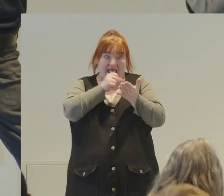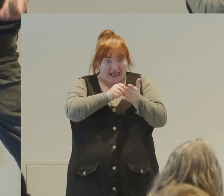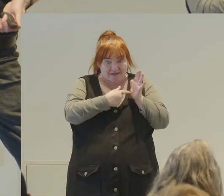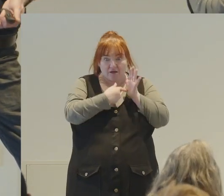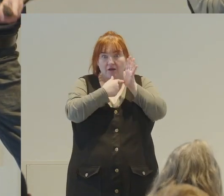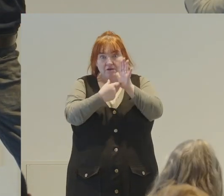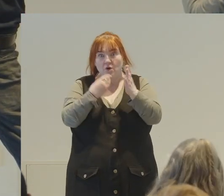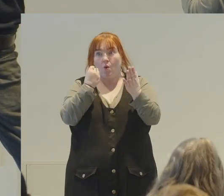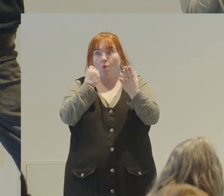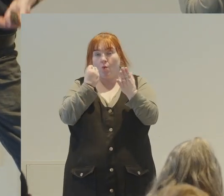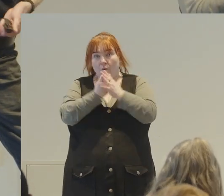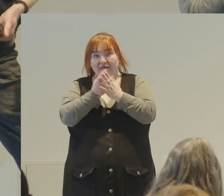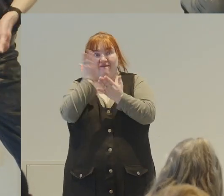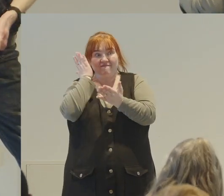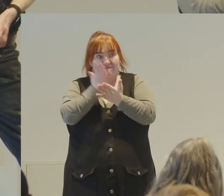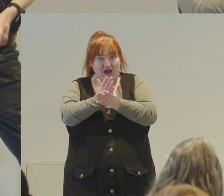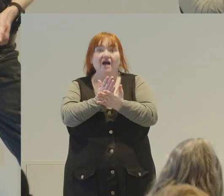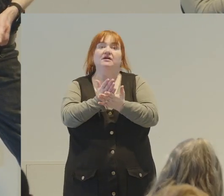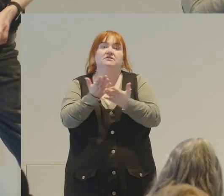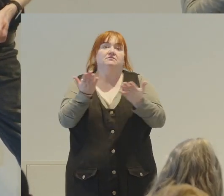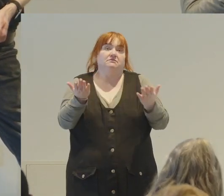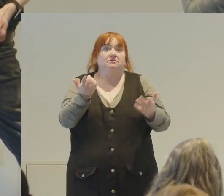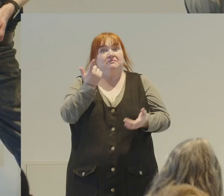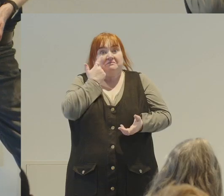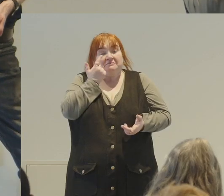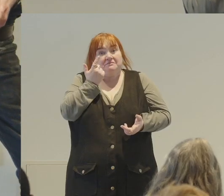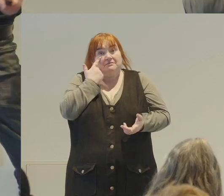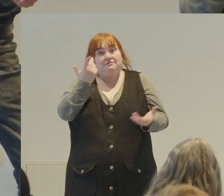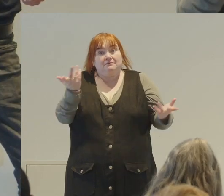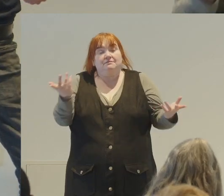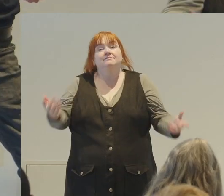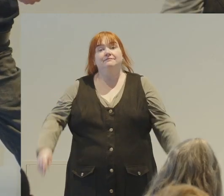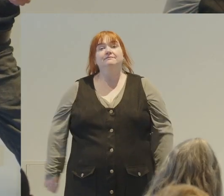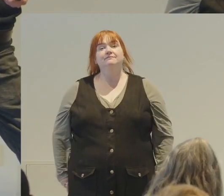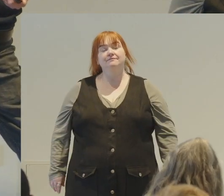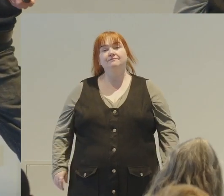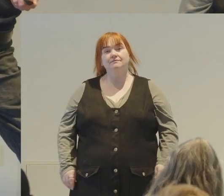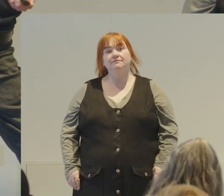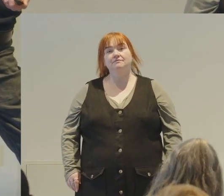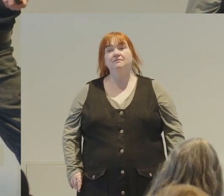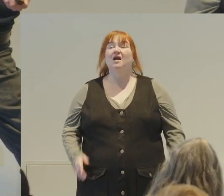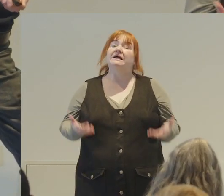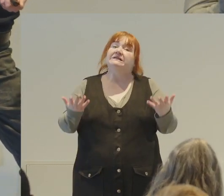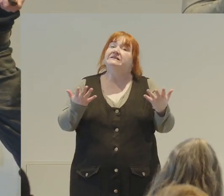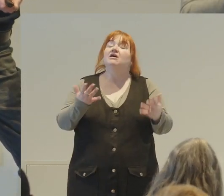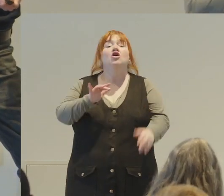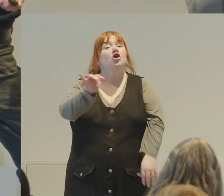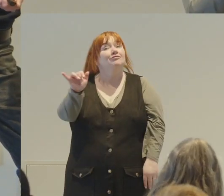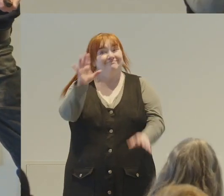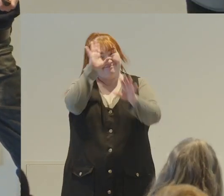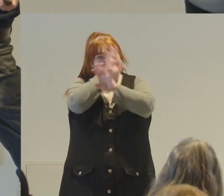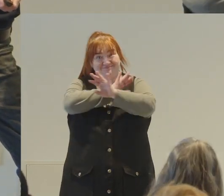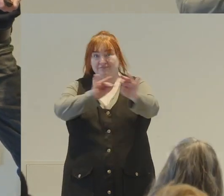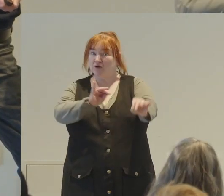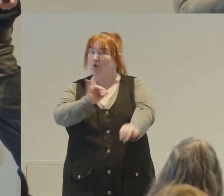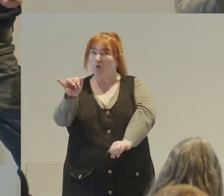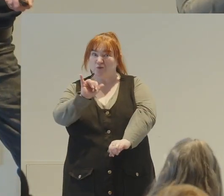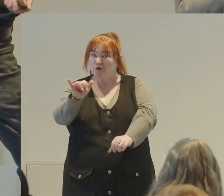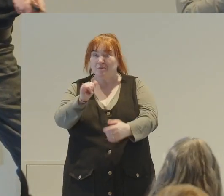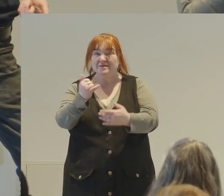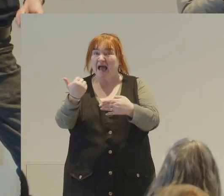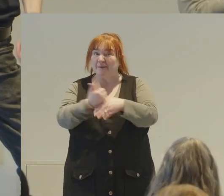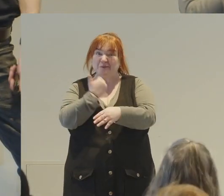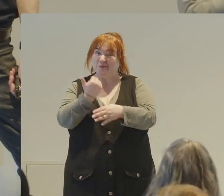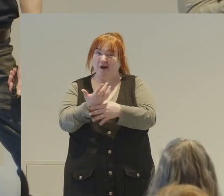out, see the evidence, and then see if the job centre will give you that writing. And look, sometimes it doesn't work, unfortunately, that's the world we're in, but I